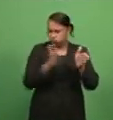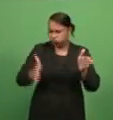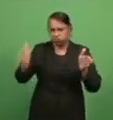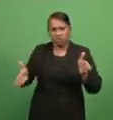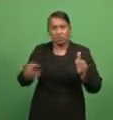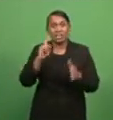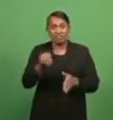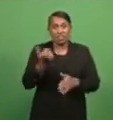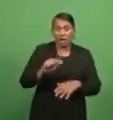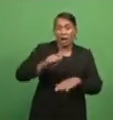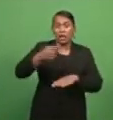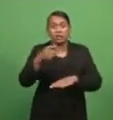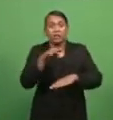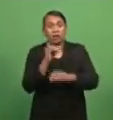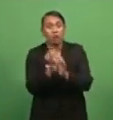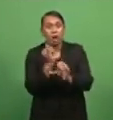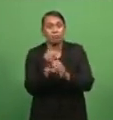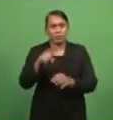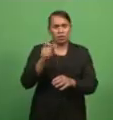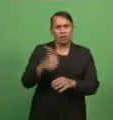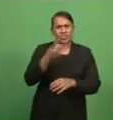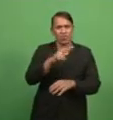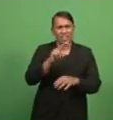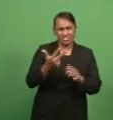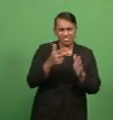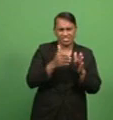has been adjourned to 28th May.